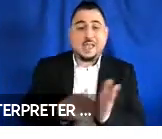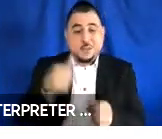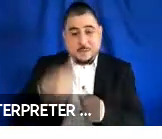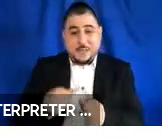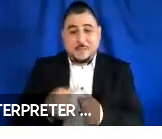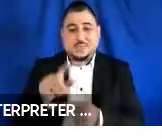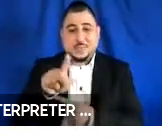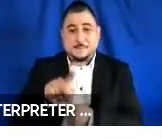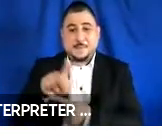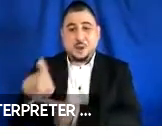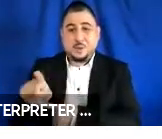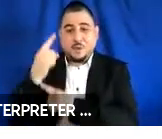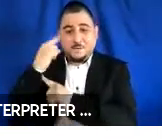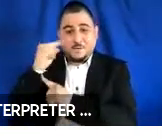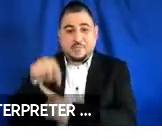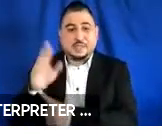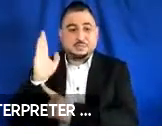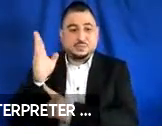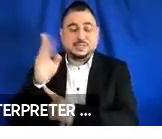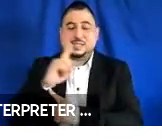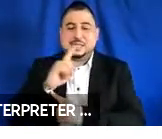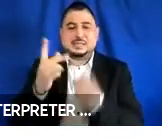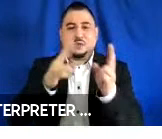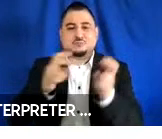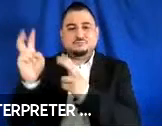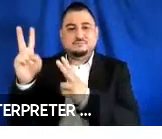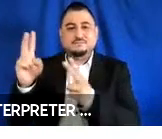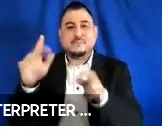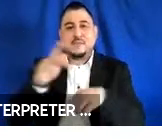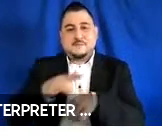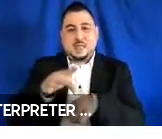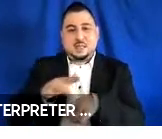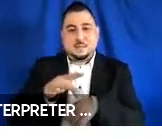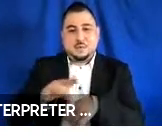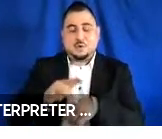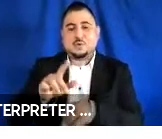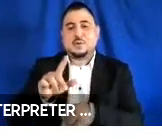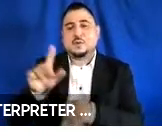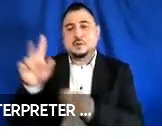the PowerPoint for this presentation is available for download at our website,